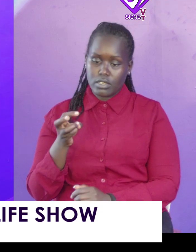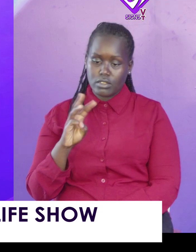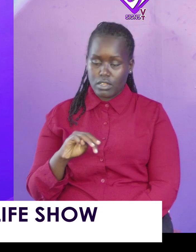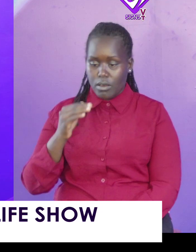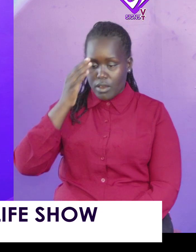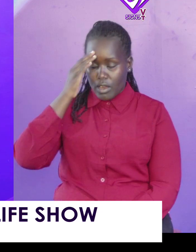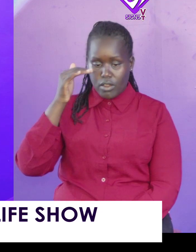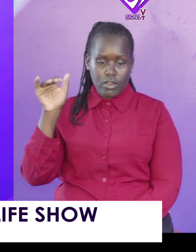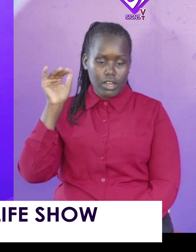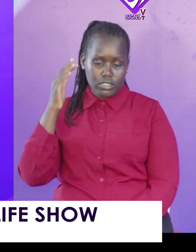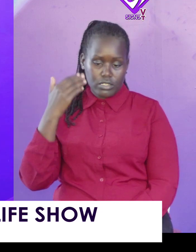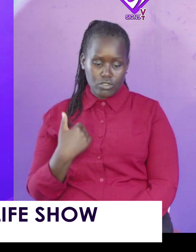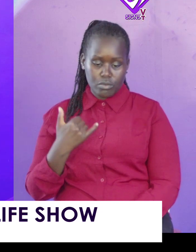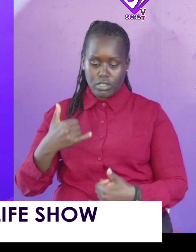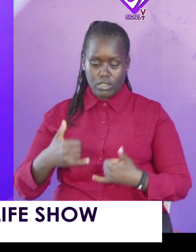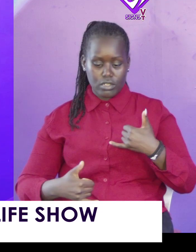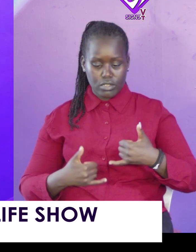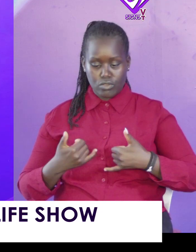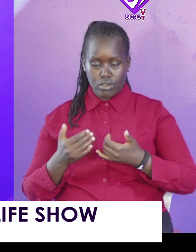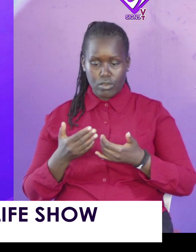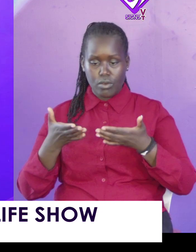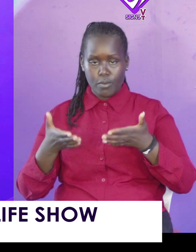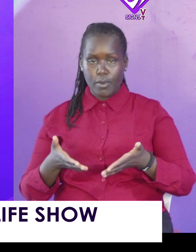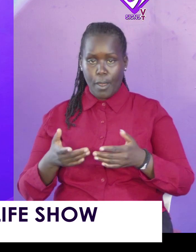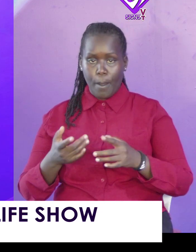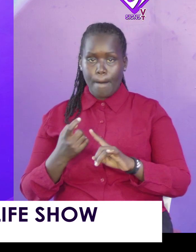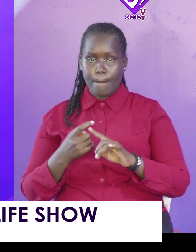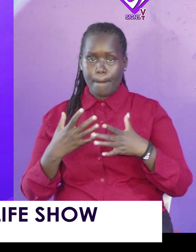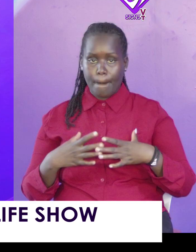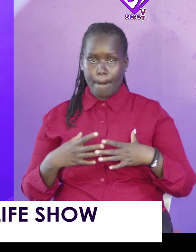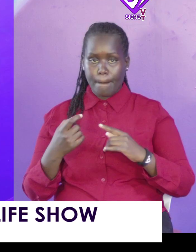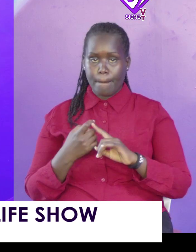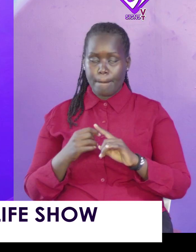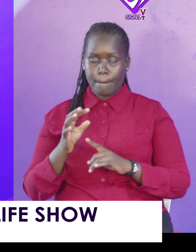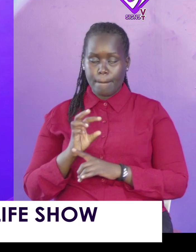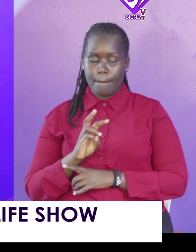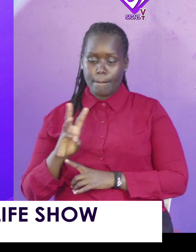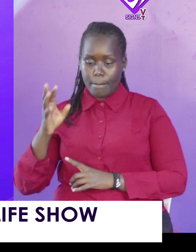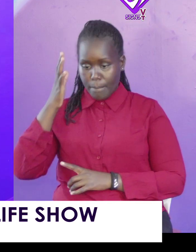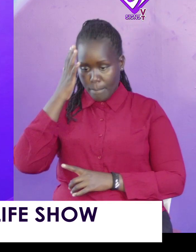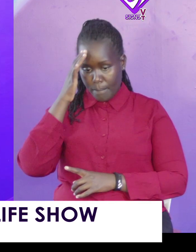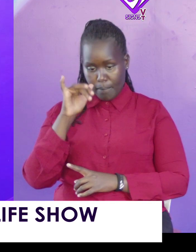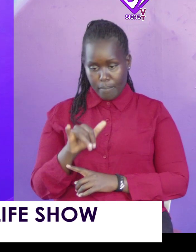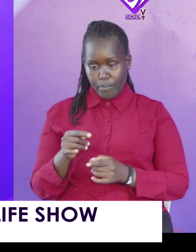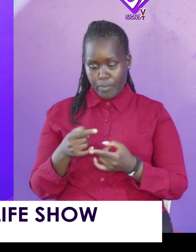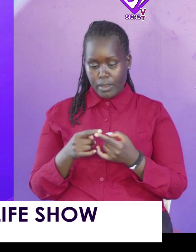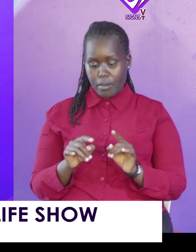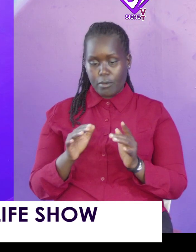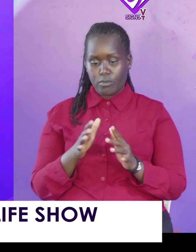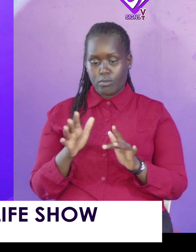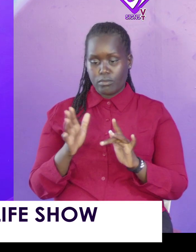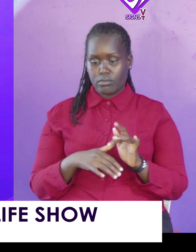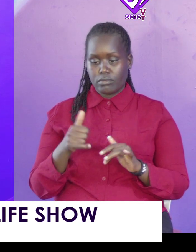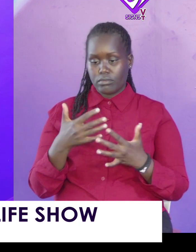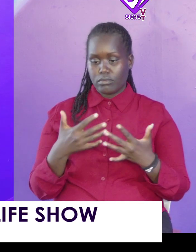me. I enjoy being in the company of people from the West. They know it. But more than anything,